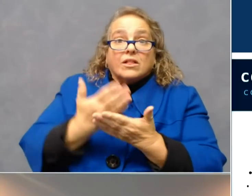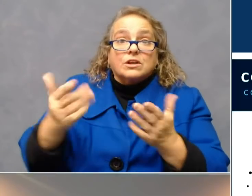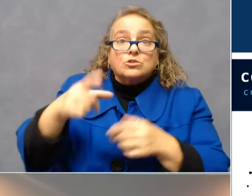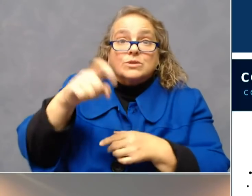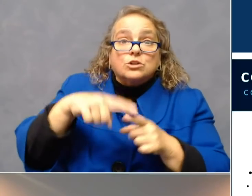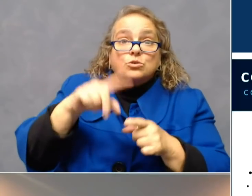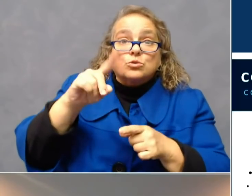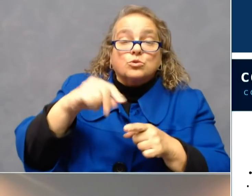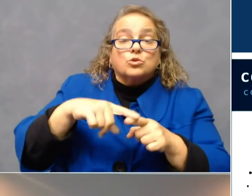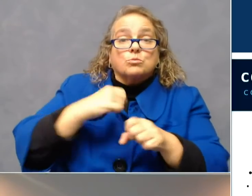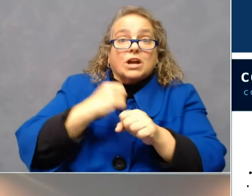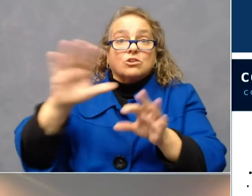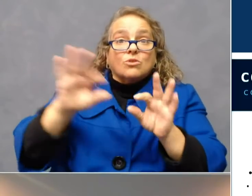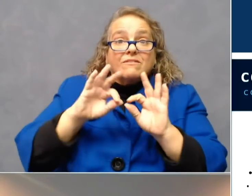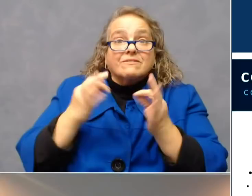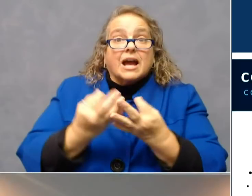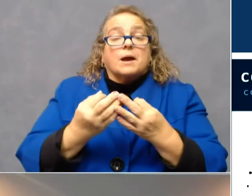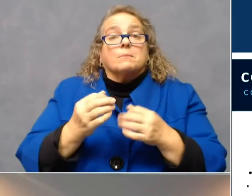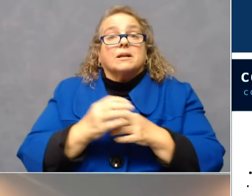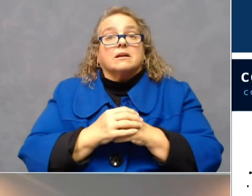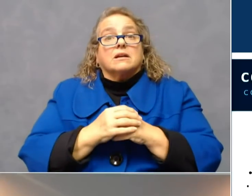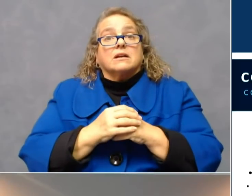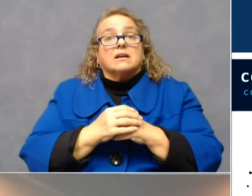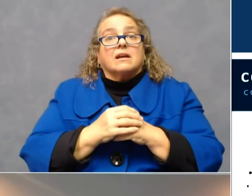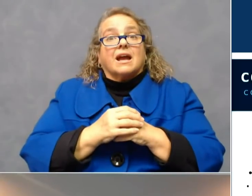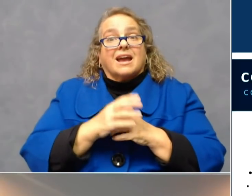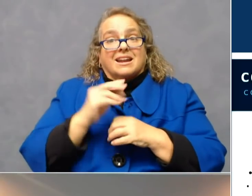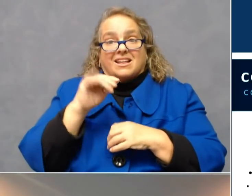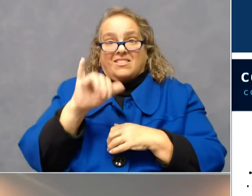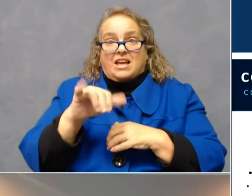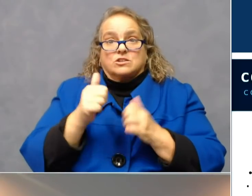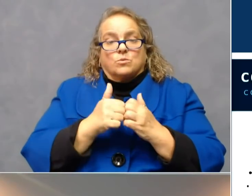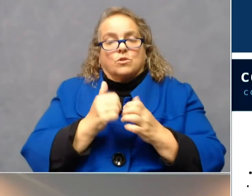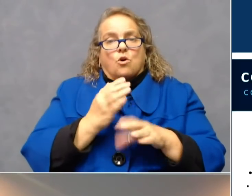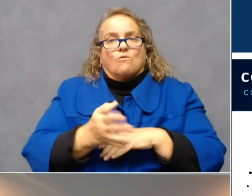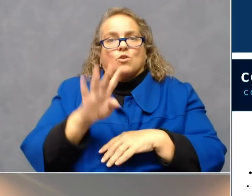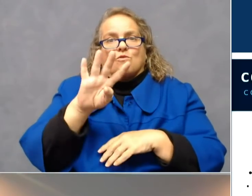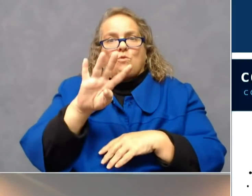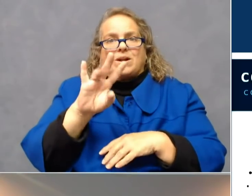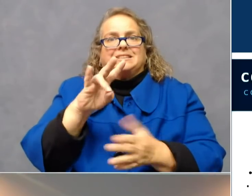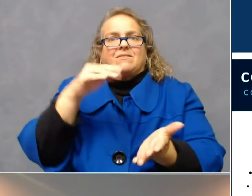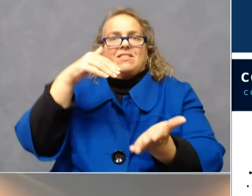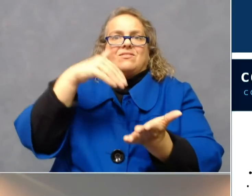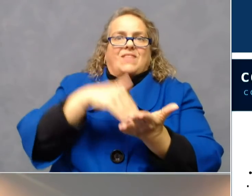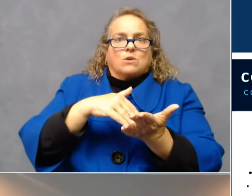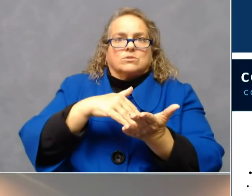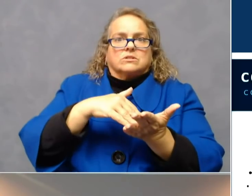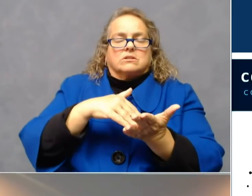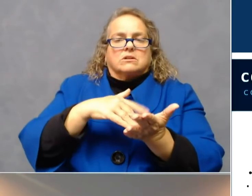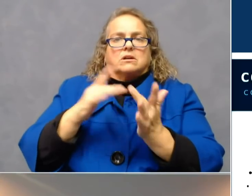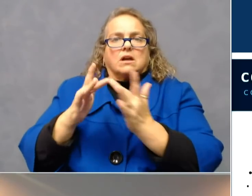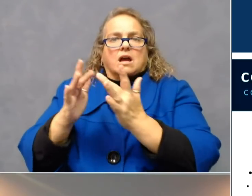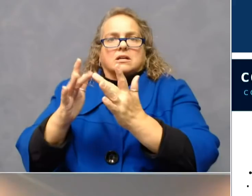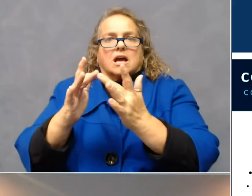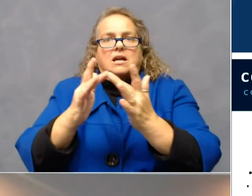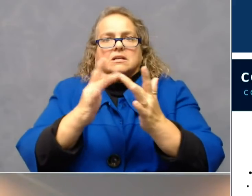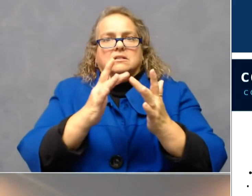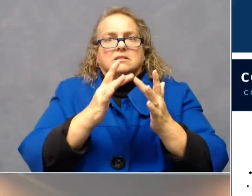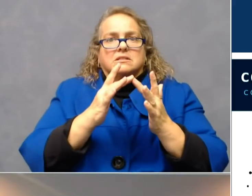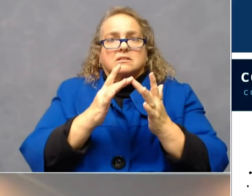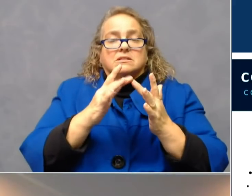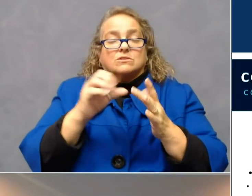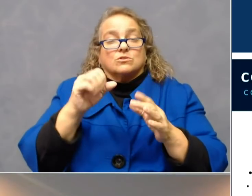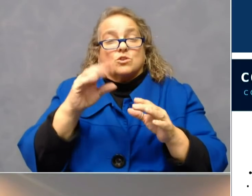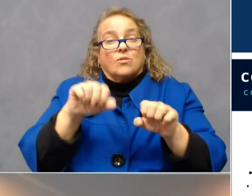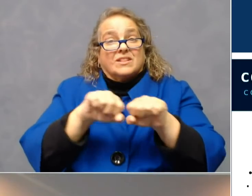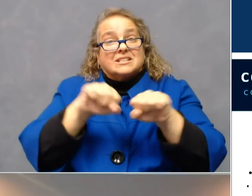and so on. And that's with about over 47,000 contacts. So the system and the